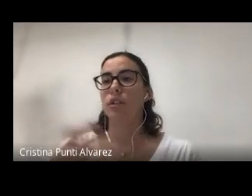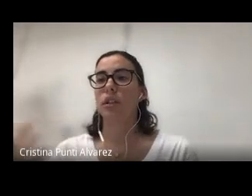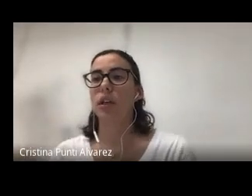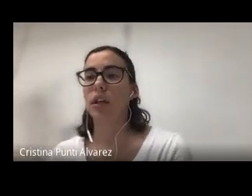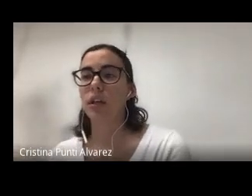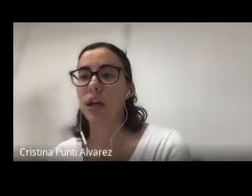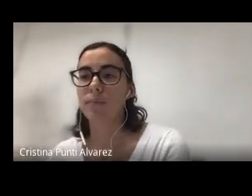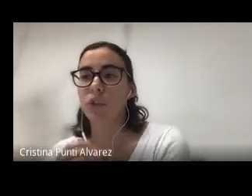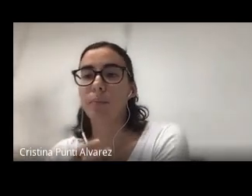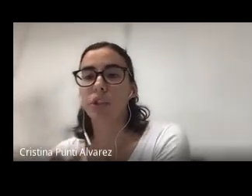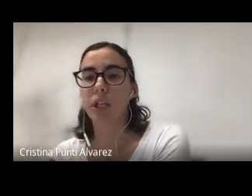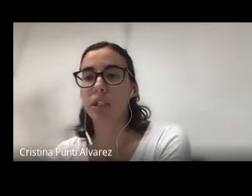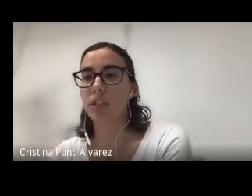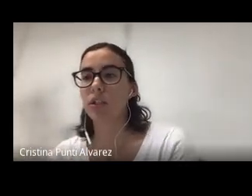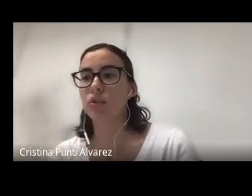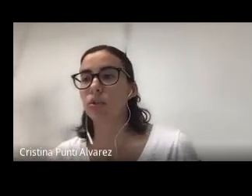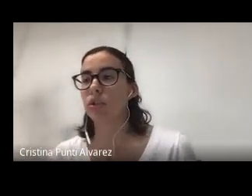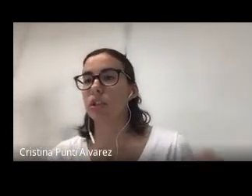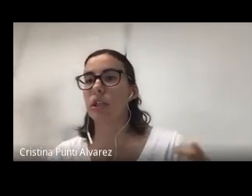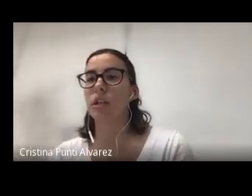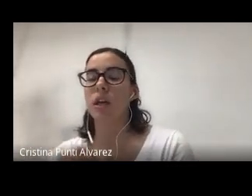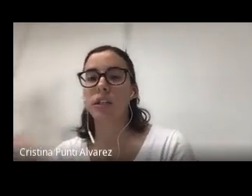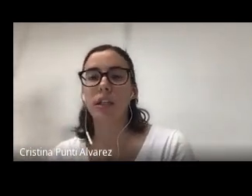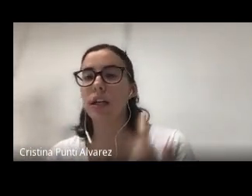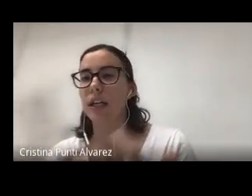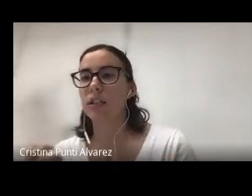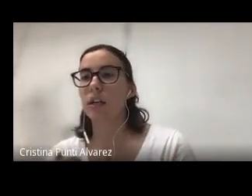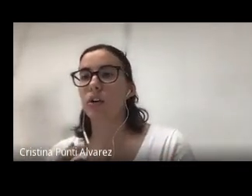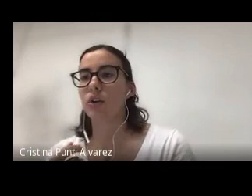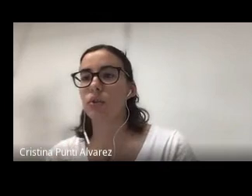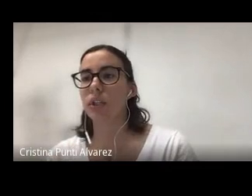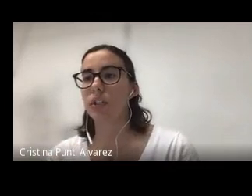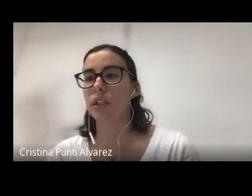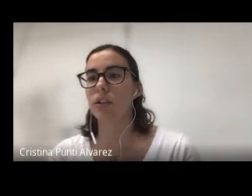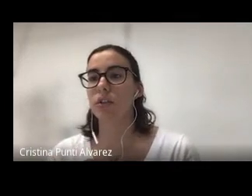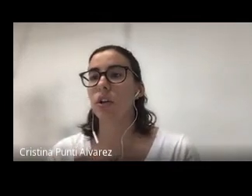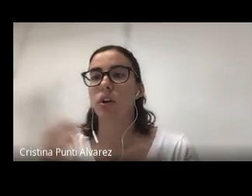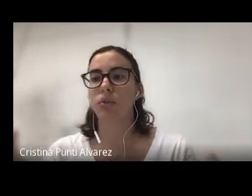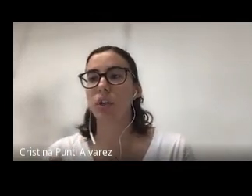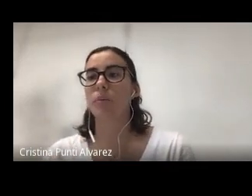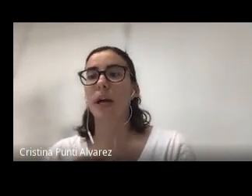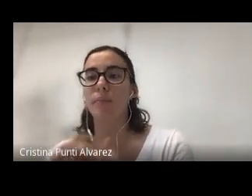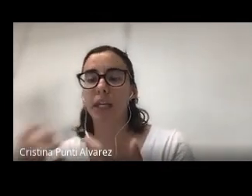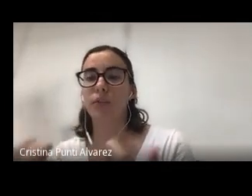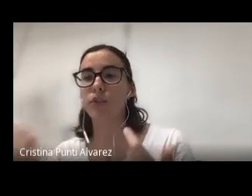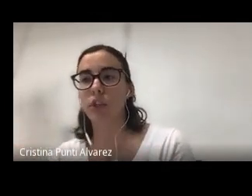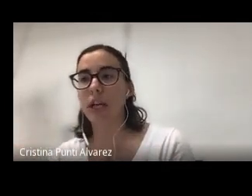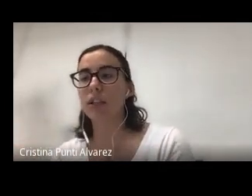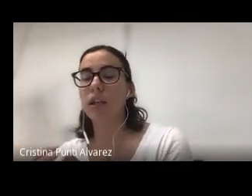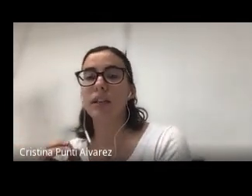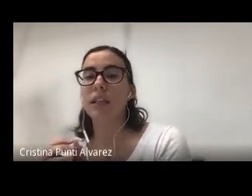for instance, some personal assistance tools such as Siri, Alexa, or Google Translator or Google Home are based